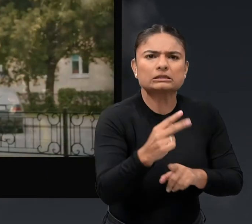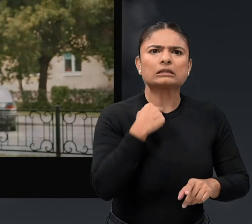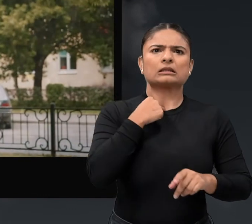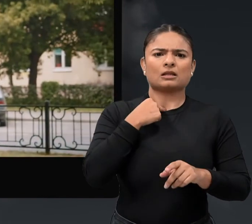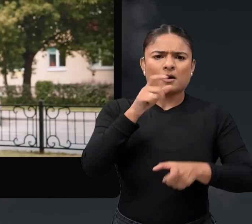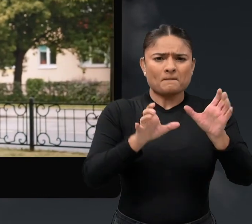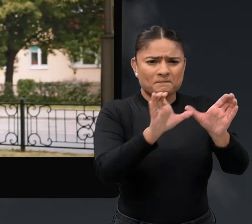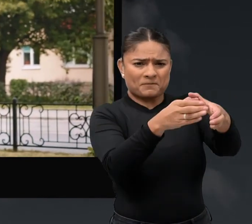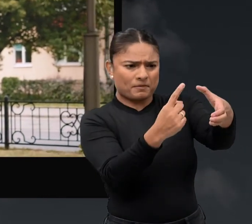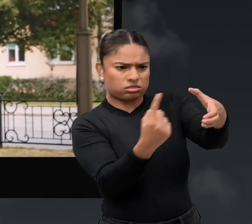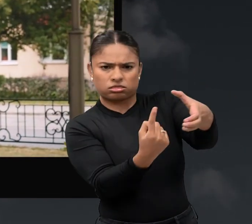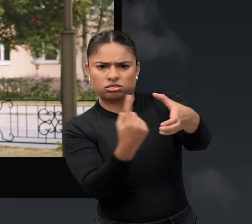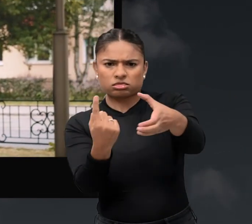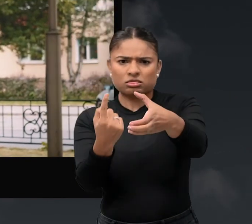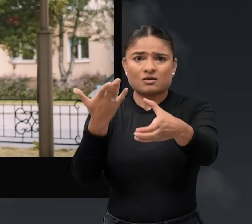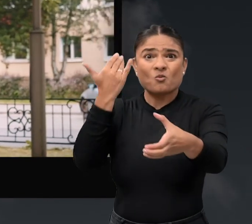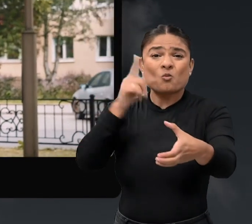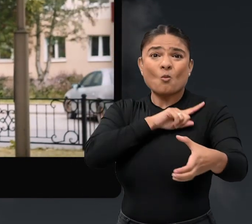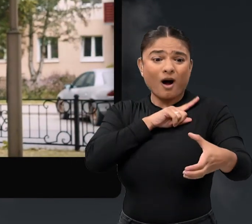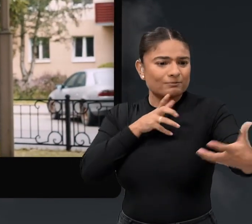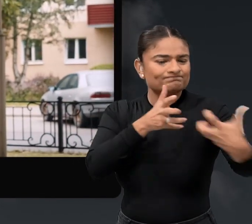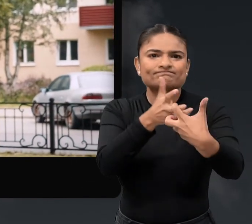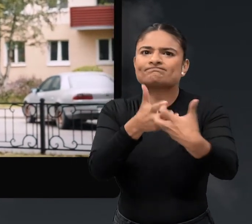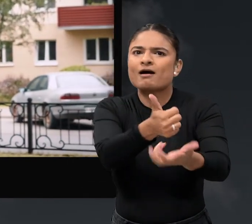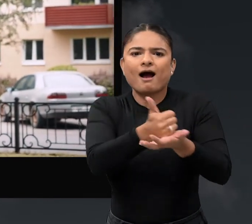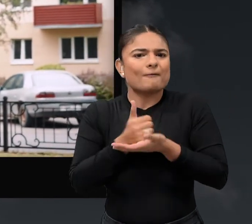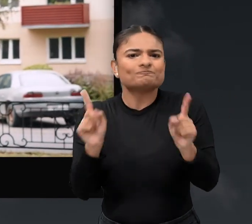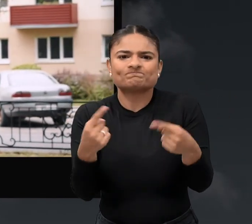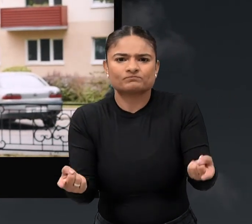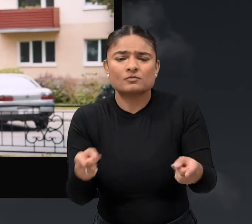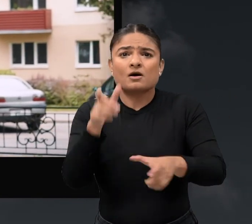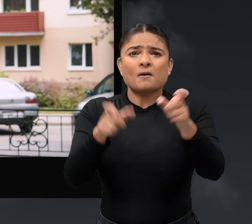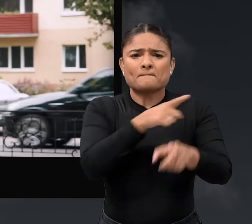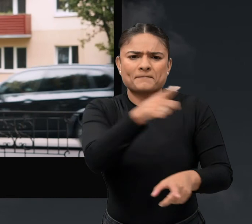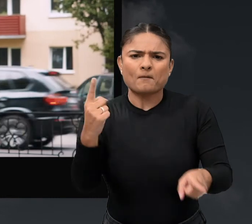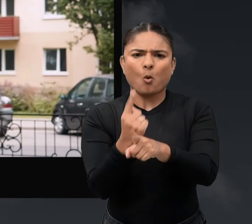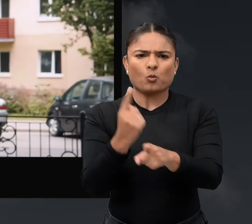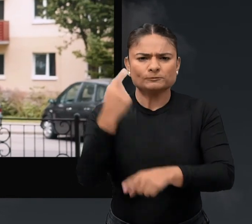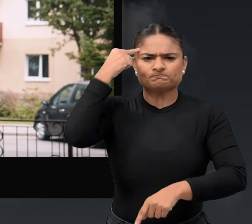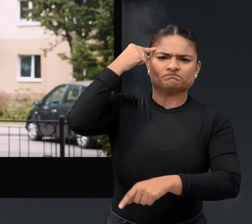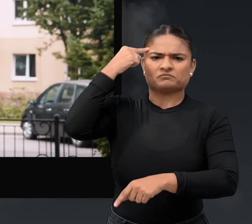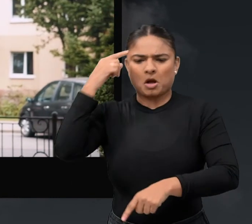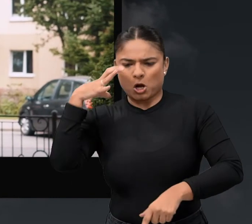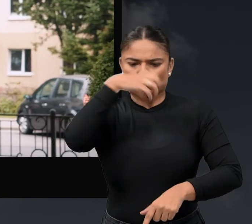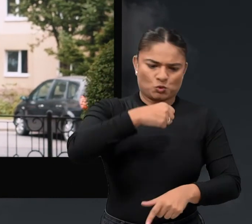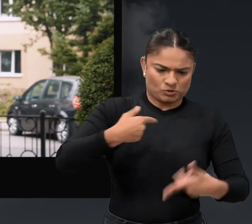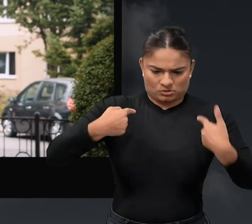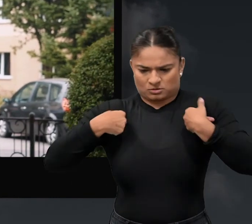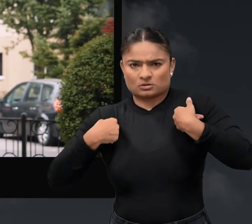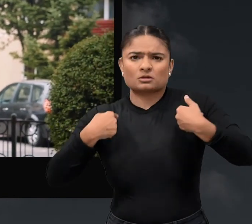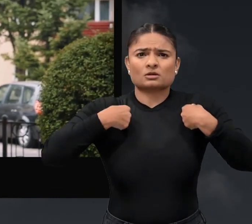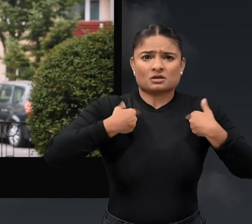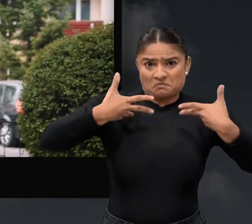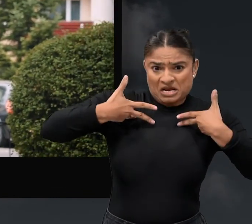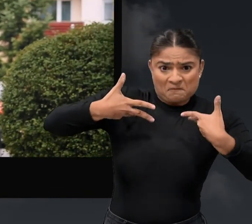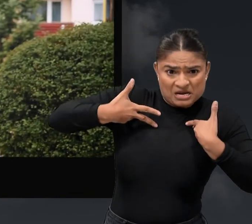or groups of people because you may not be well catered for. People have a tendency to assume a lot